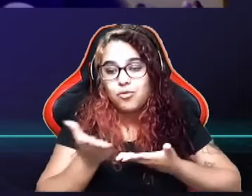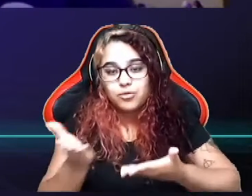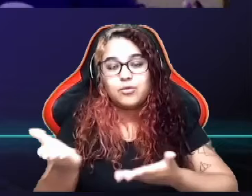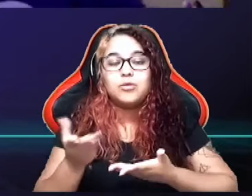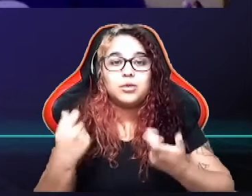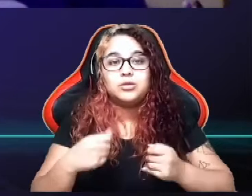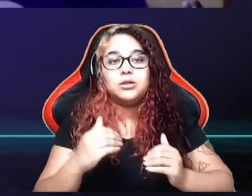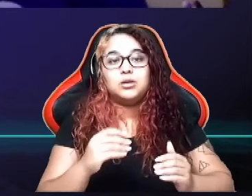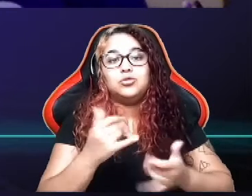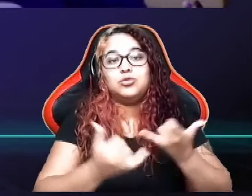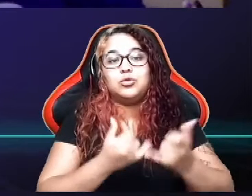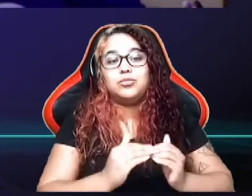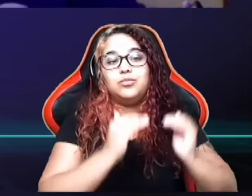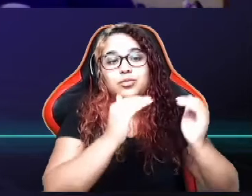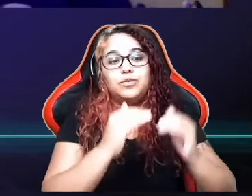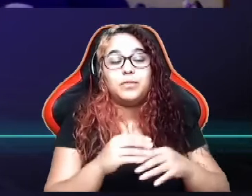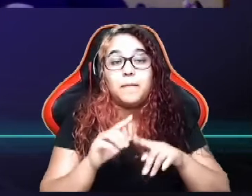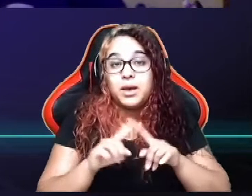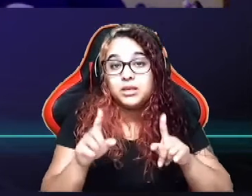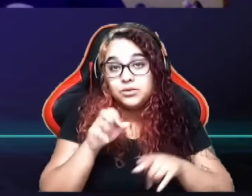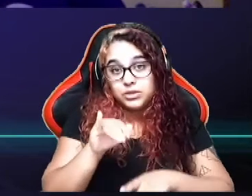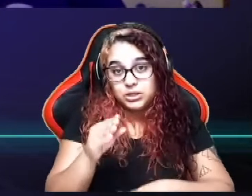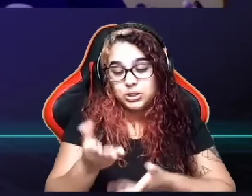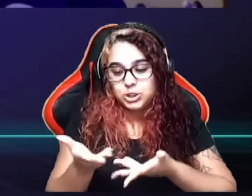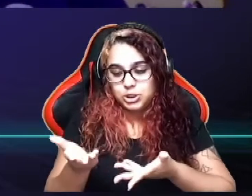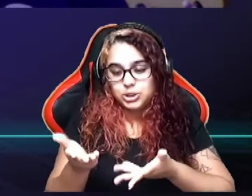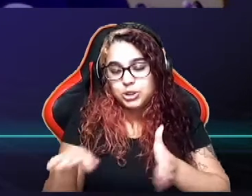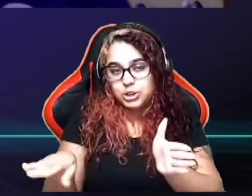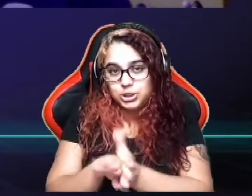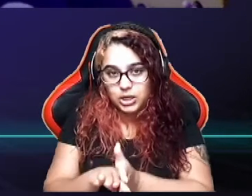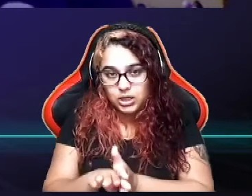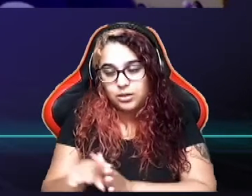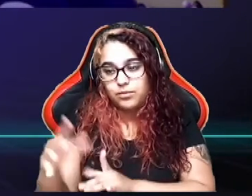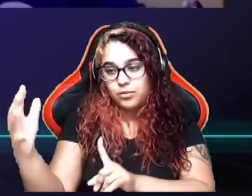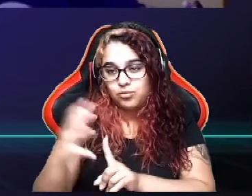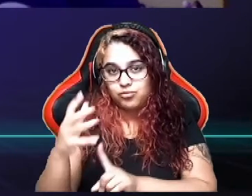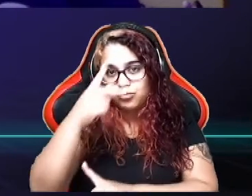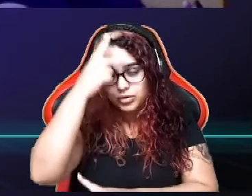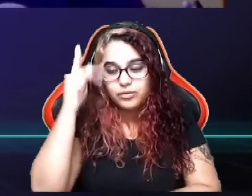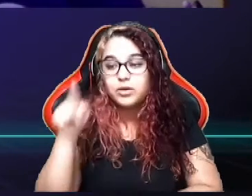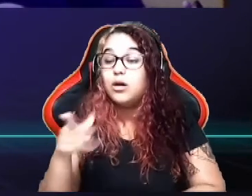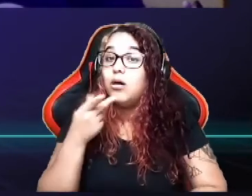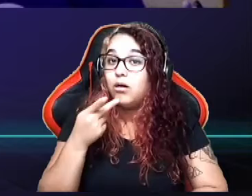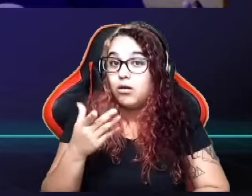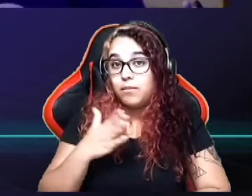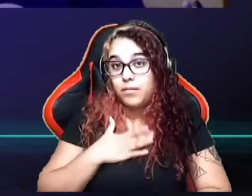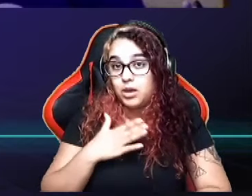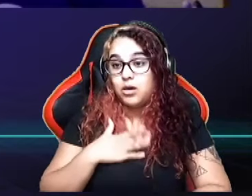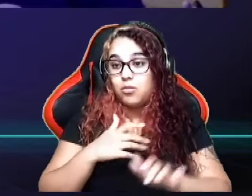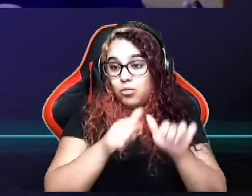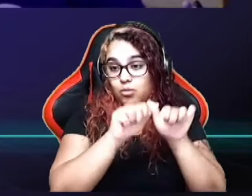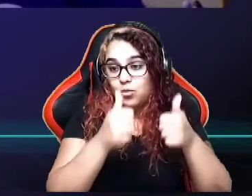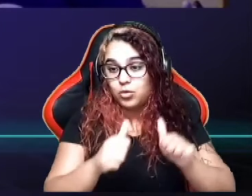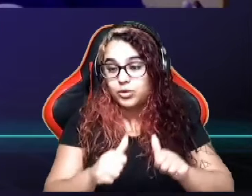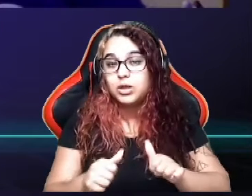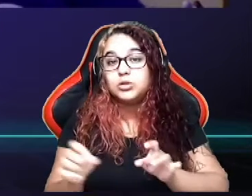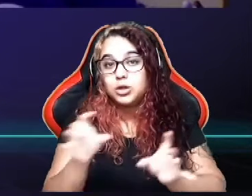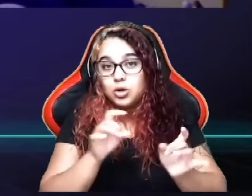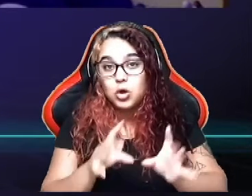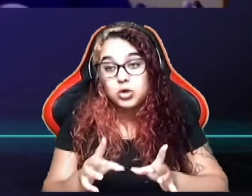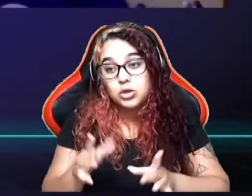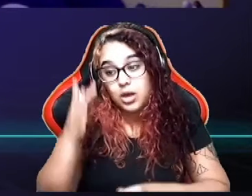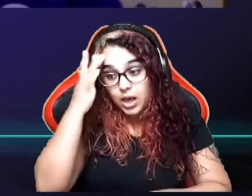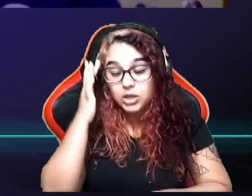to need to have a user acquisition budget to keep your downloads high. But if you try to establish a long-term relationship with your